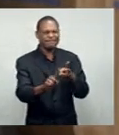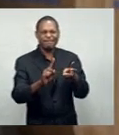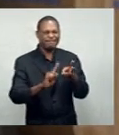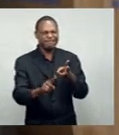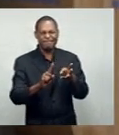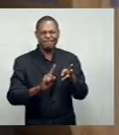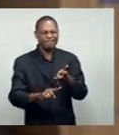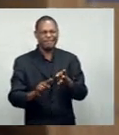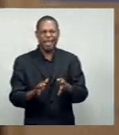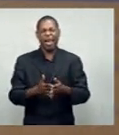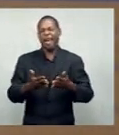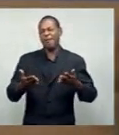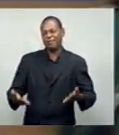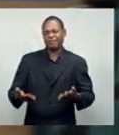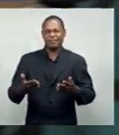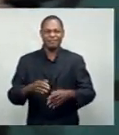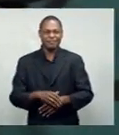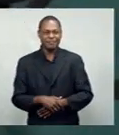oximetry, as well as